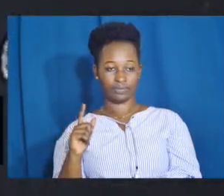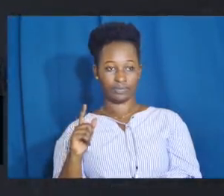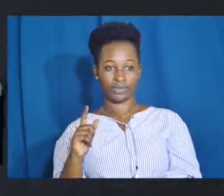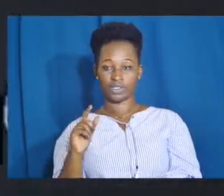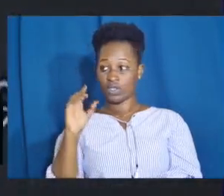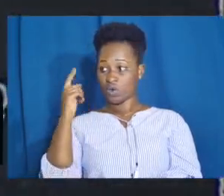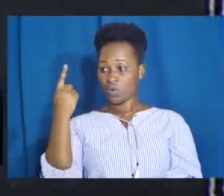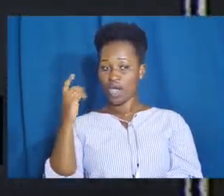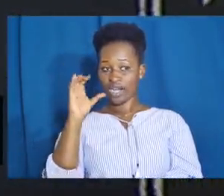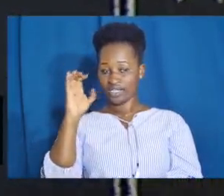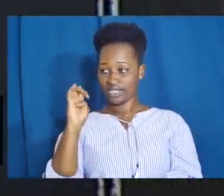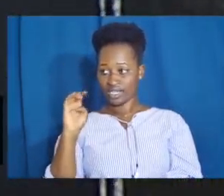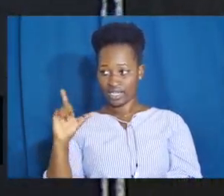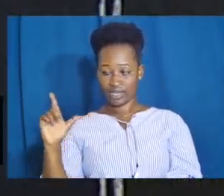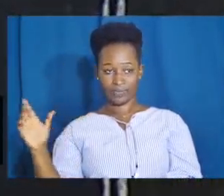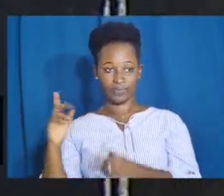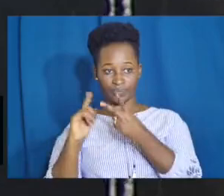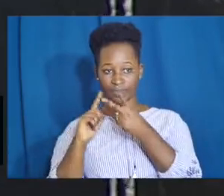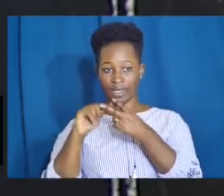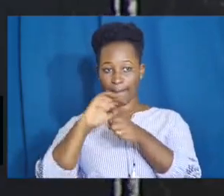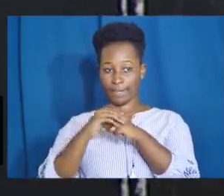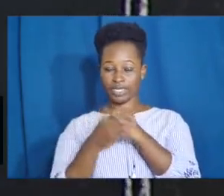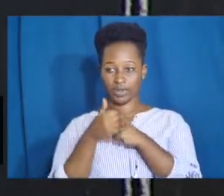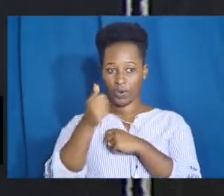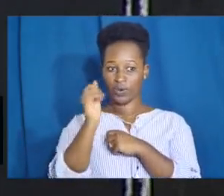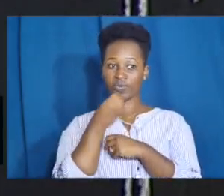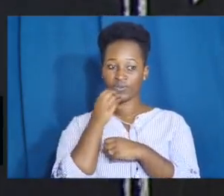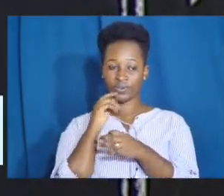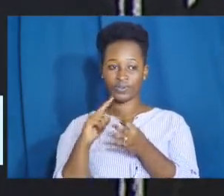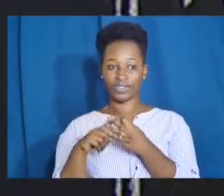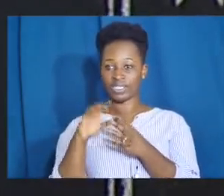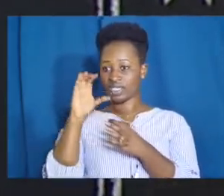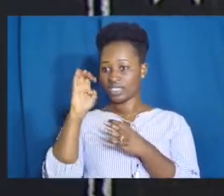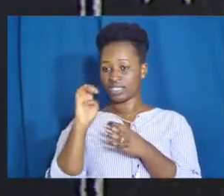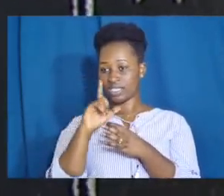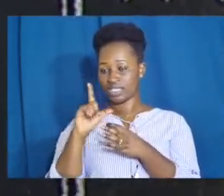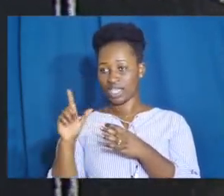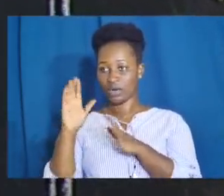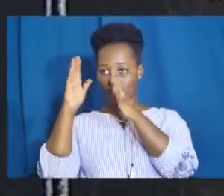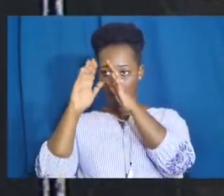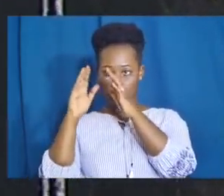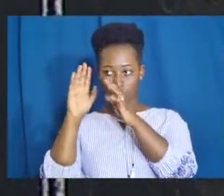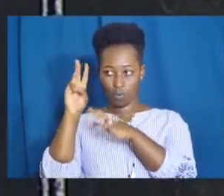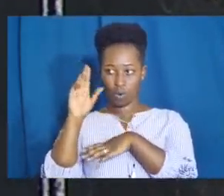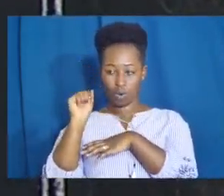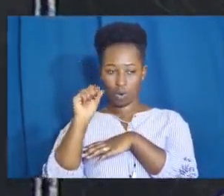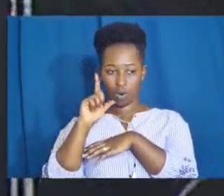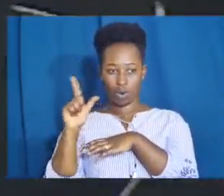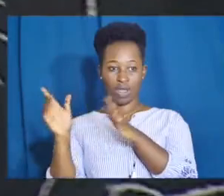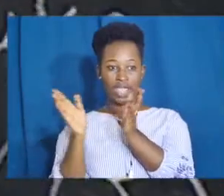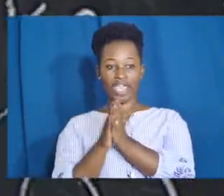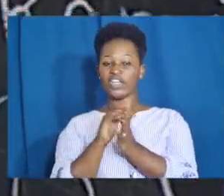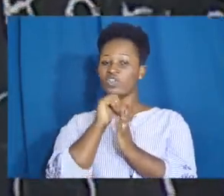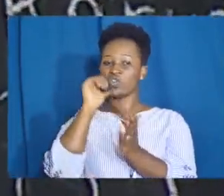It makes its own food, has cell wall, and no true nucleus. Do you remember the terms